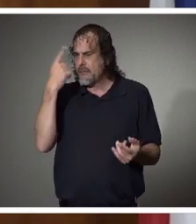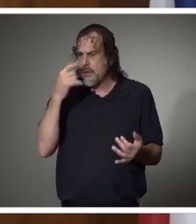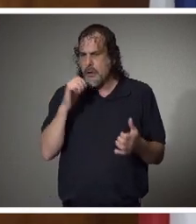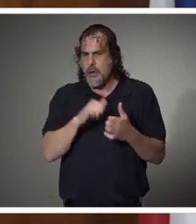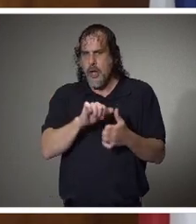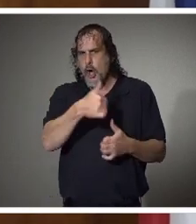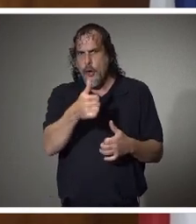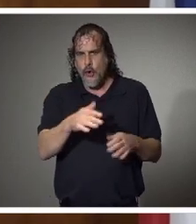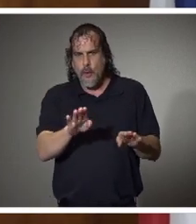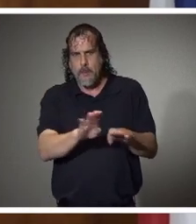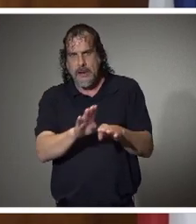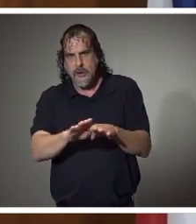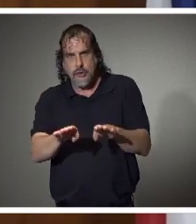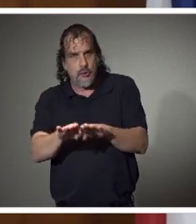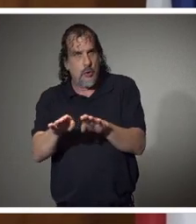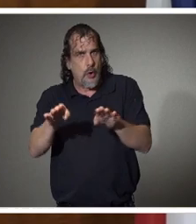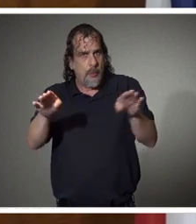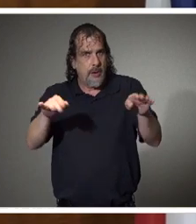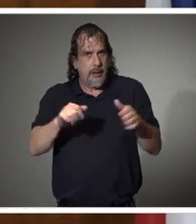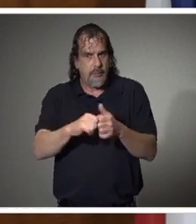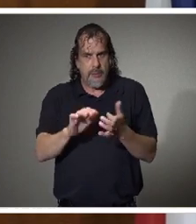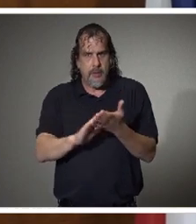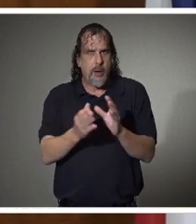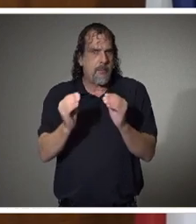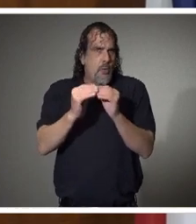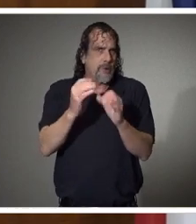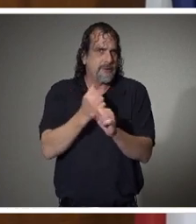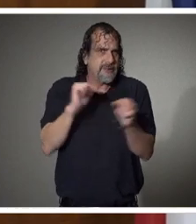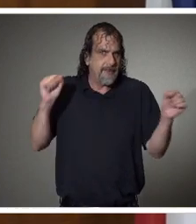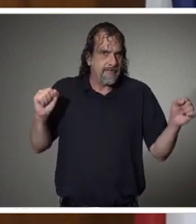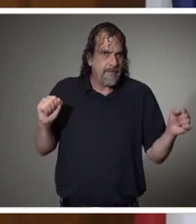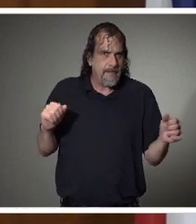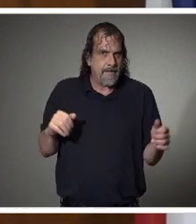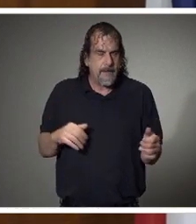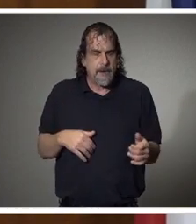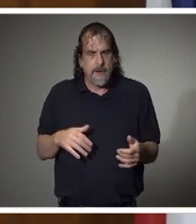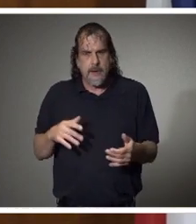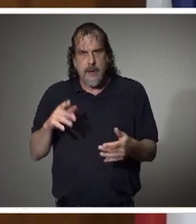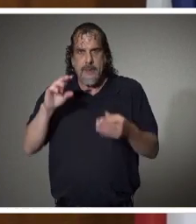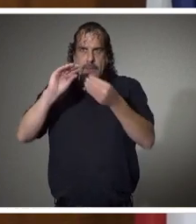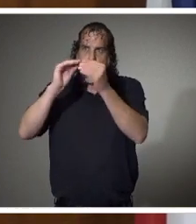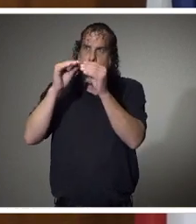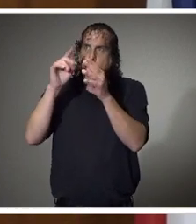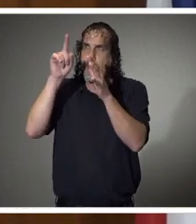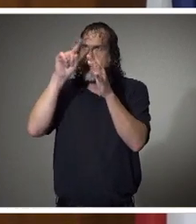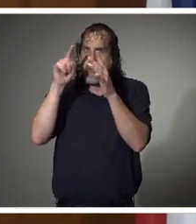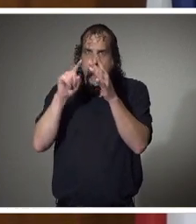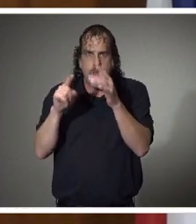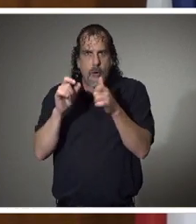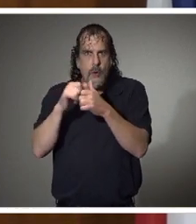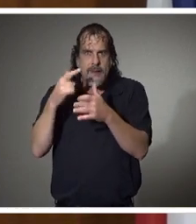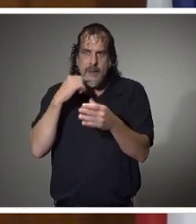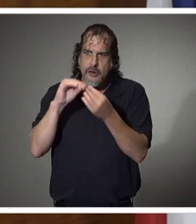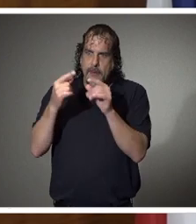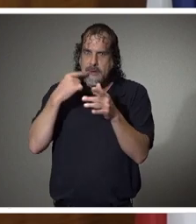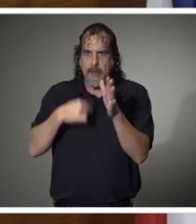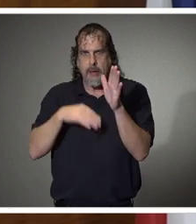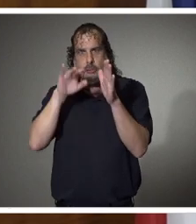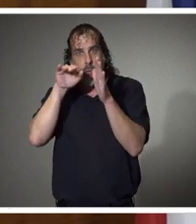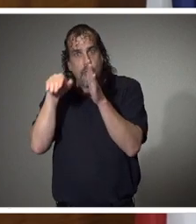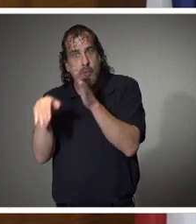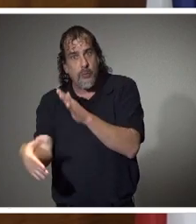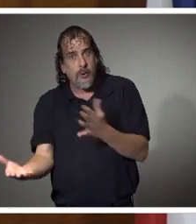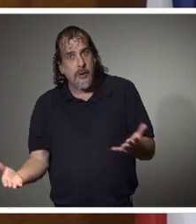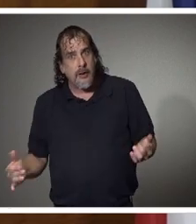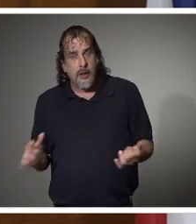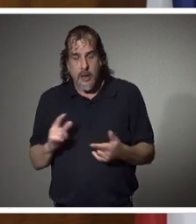some of these other areas as things become safe and as we delineate where the numbers are going and what the data indicates, and indicate whether